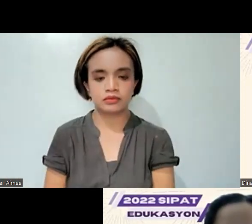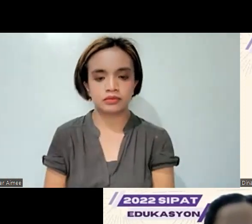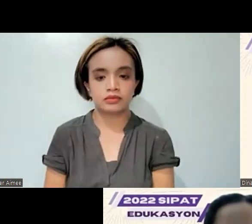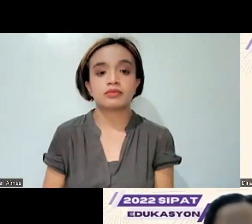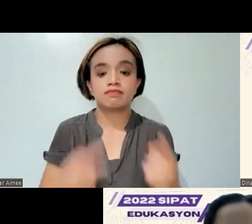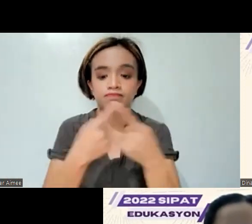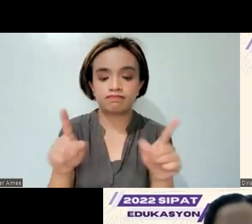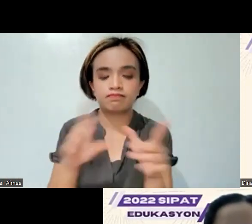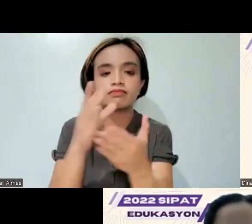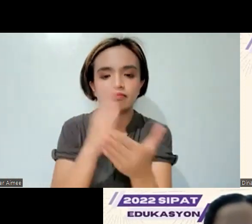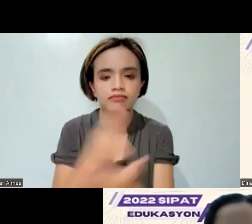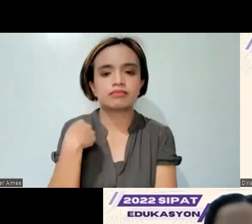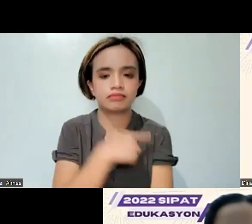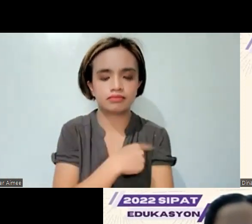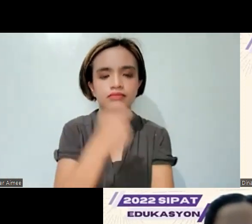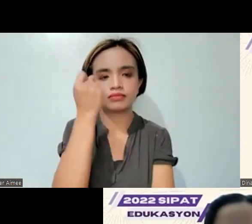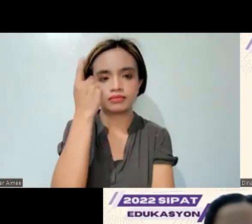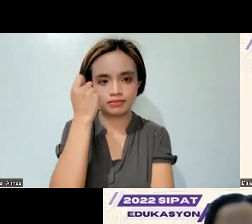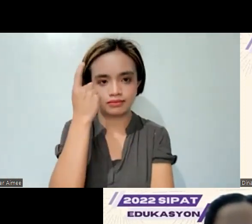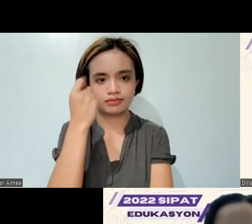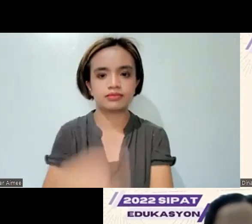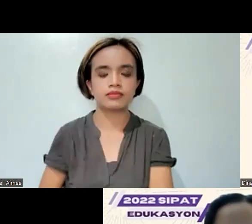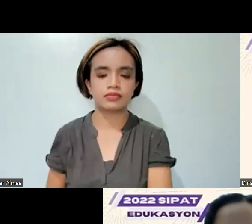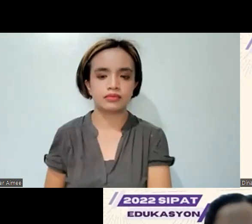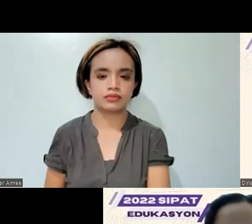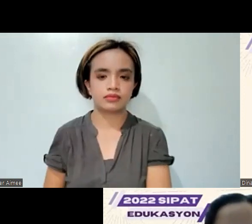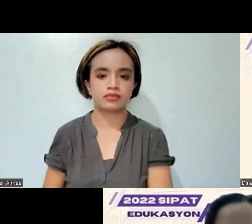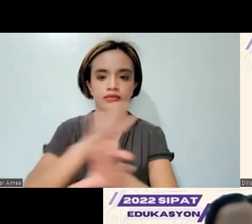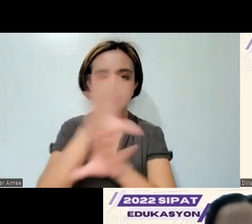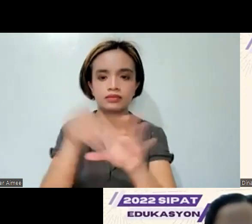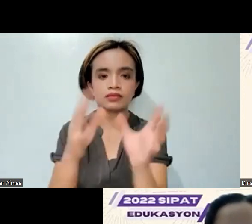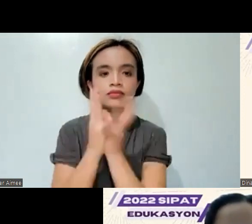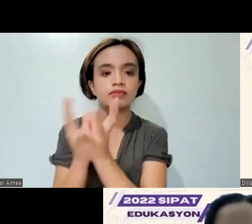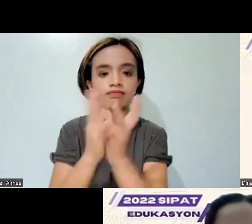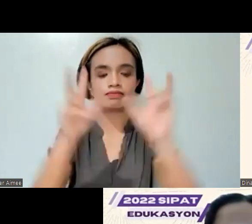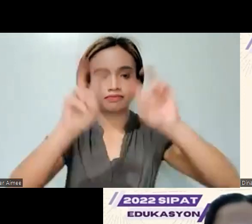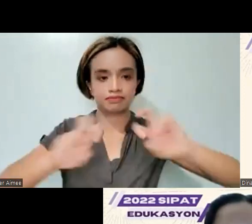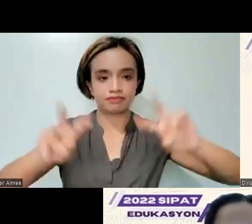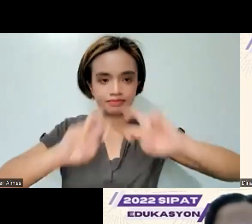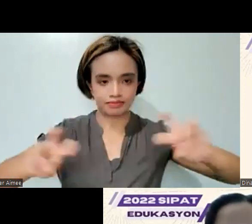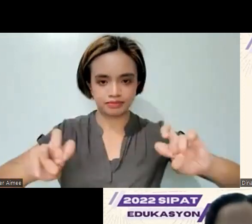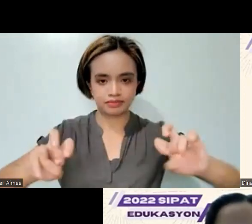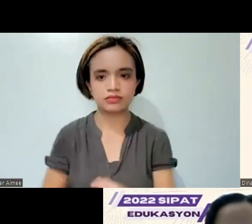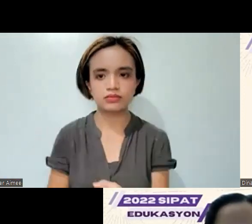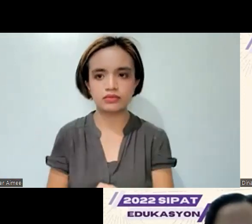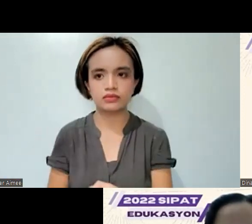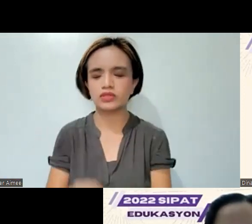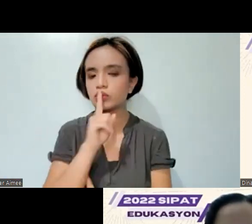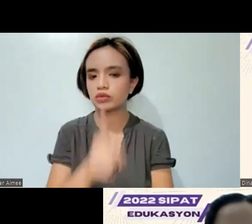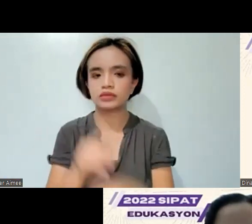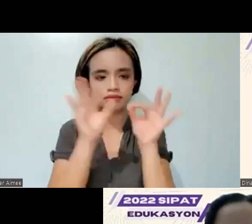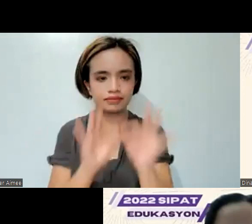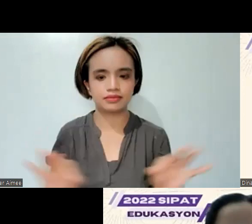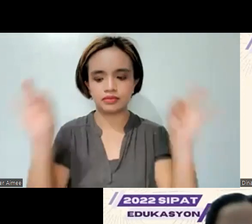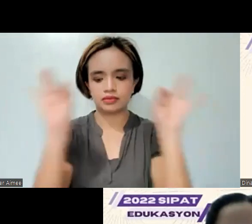course, we understand that involving community researchers is very, very